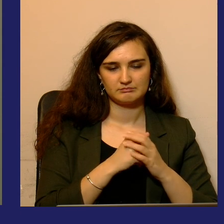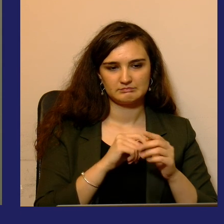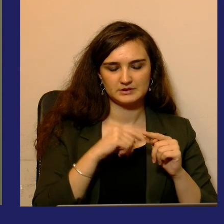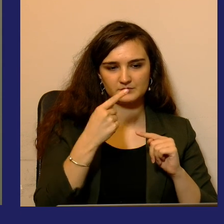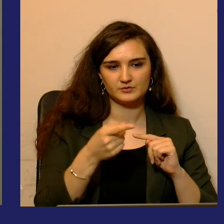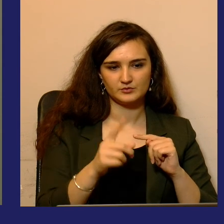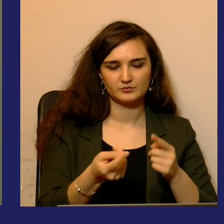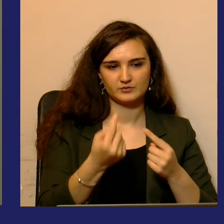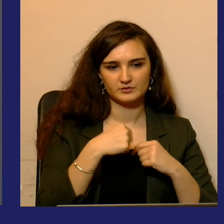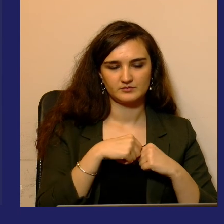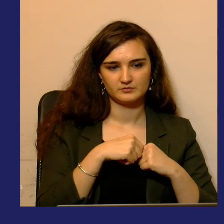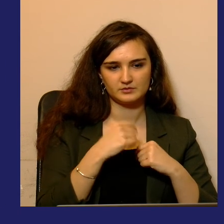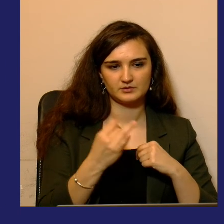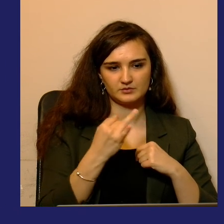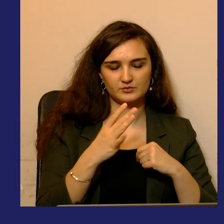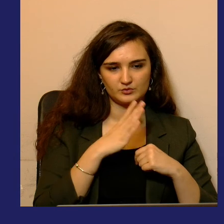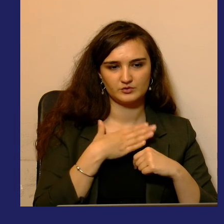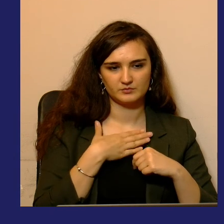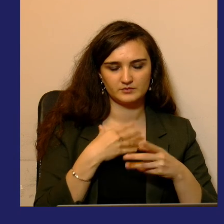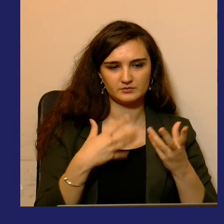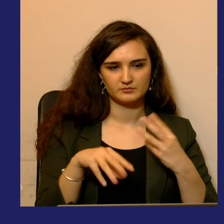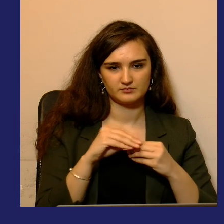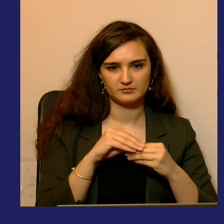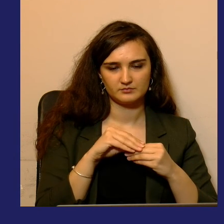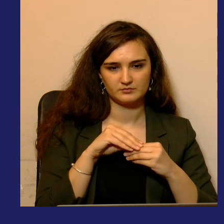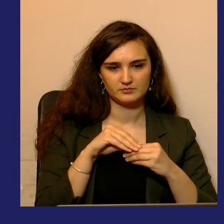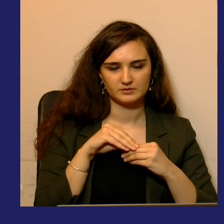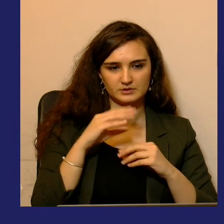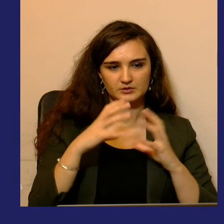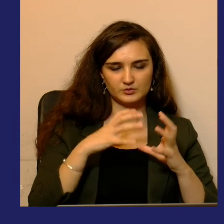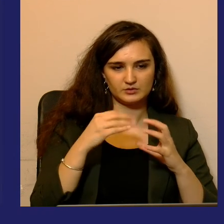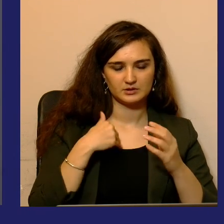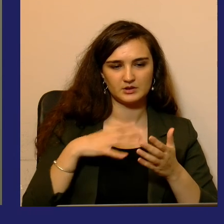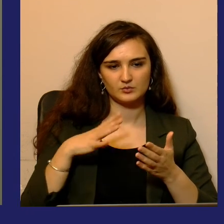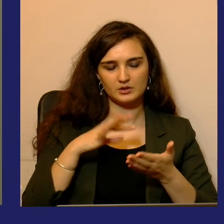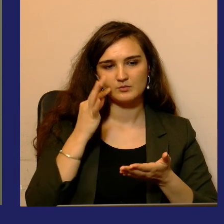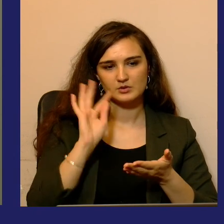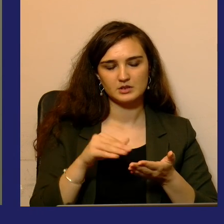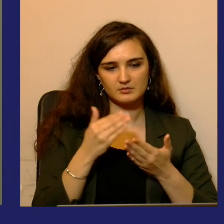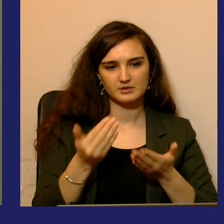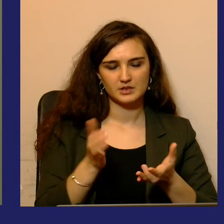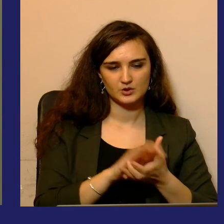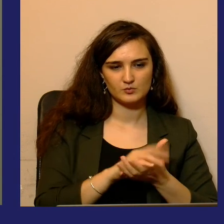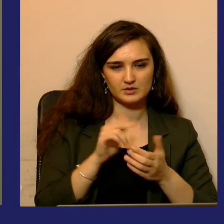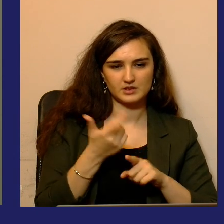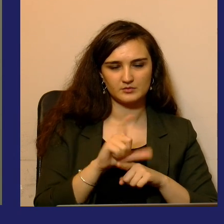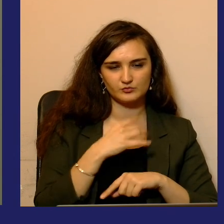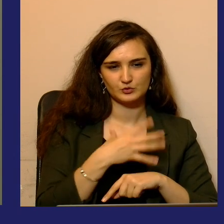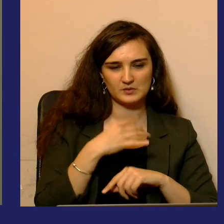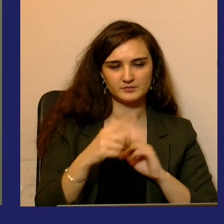interesting for me to hear both international and Georgian experience about a very important topics, because we